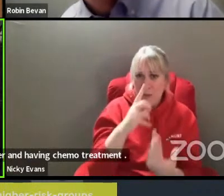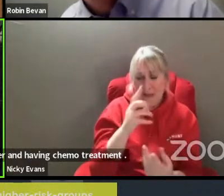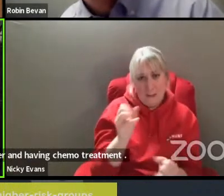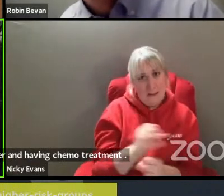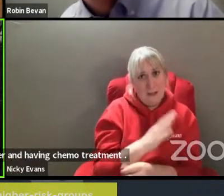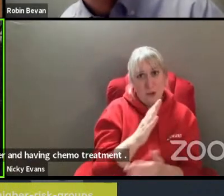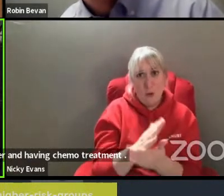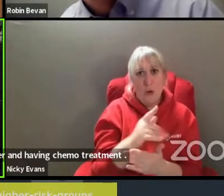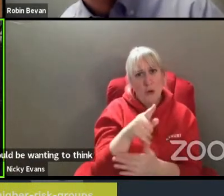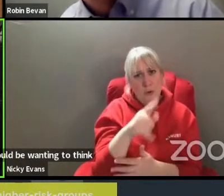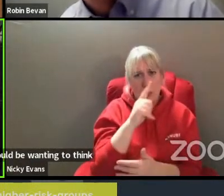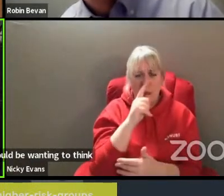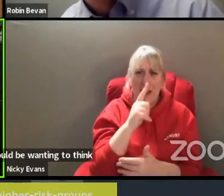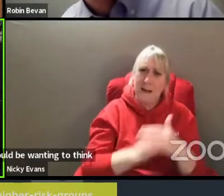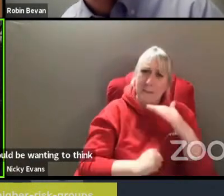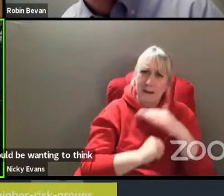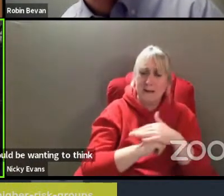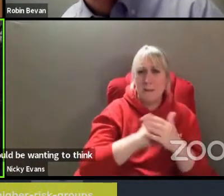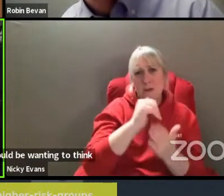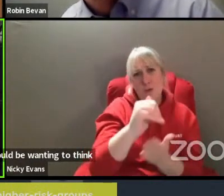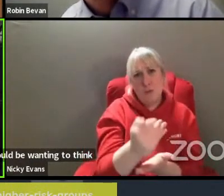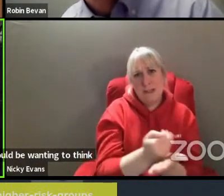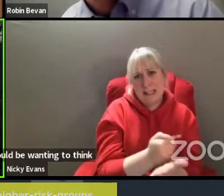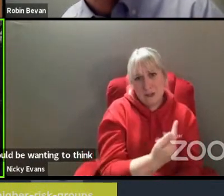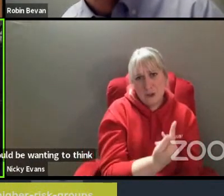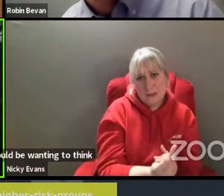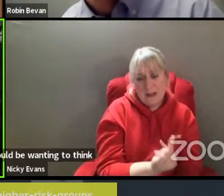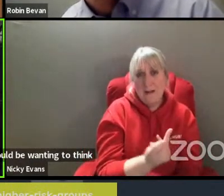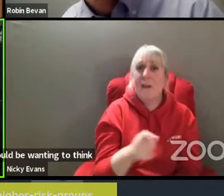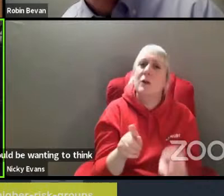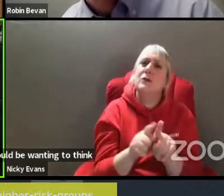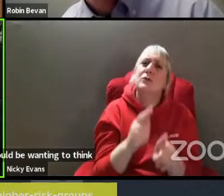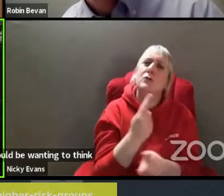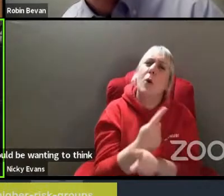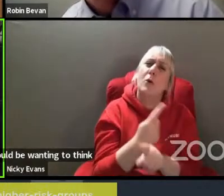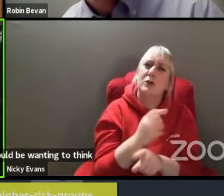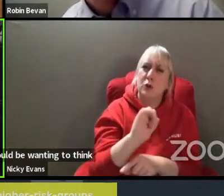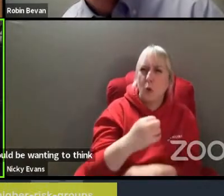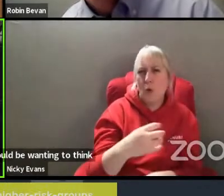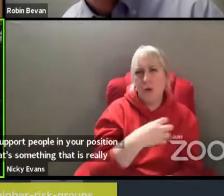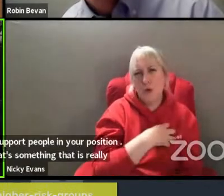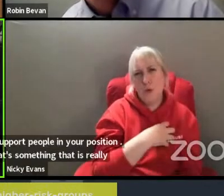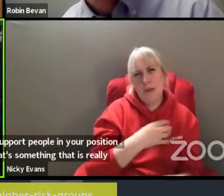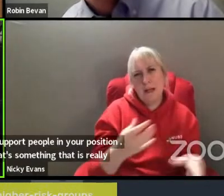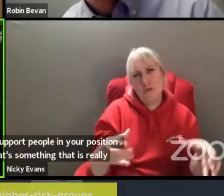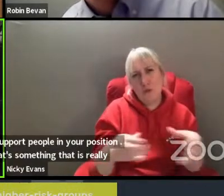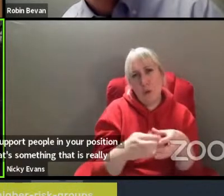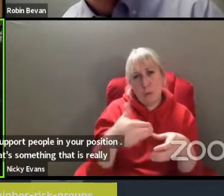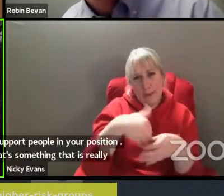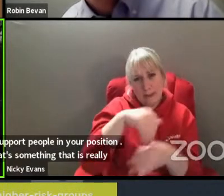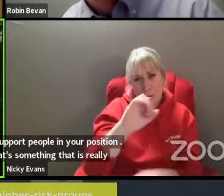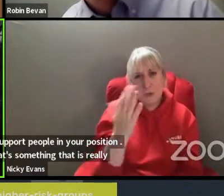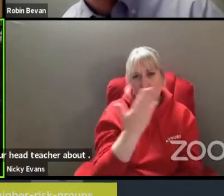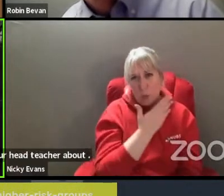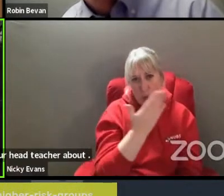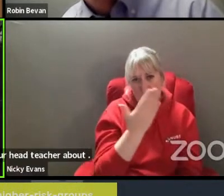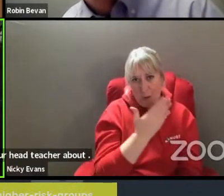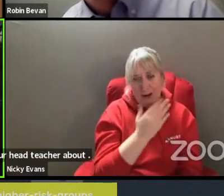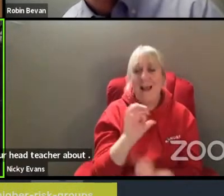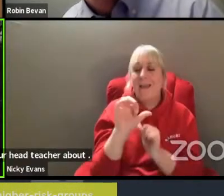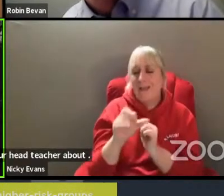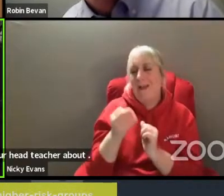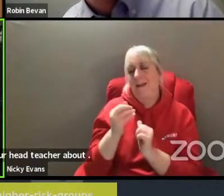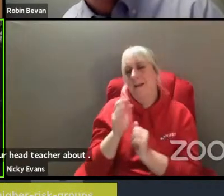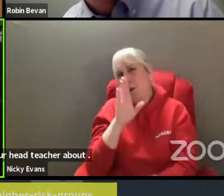of protection and talk with your union group at school about how that can be achieved, and then take that to the head